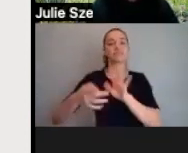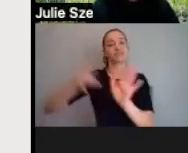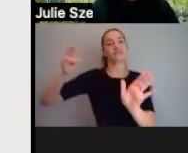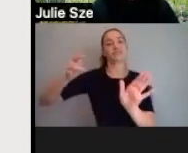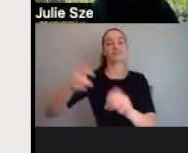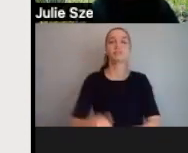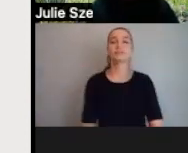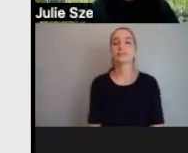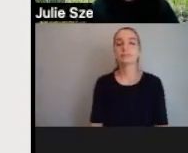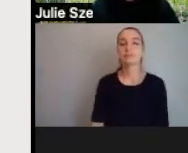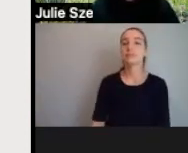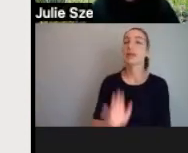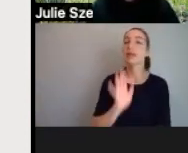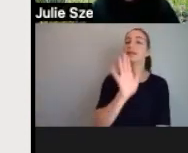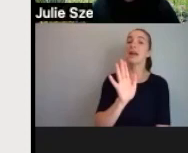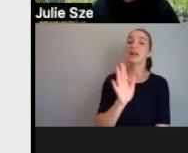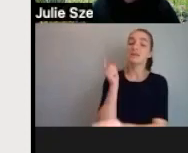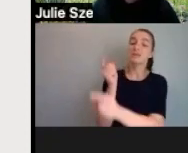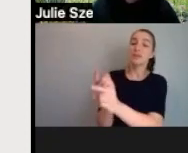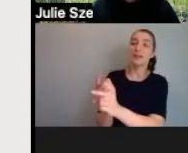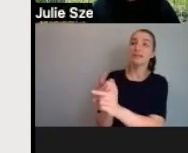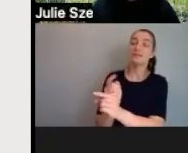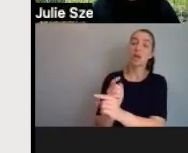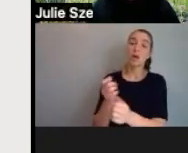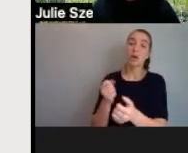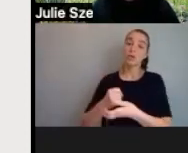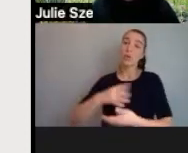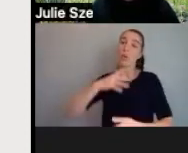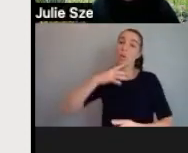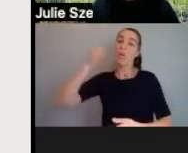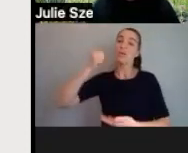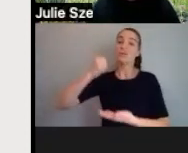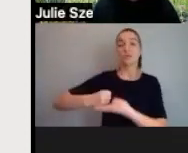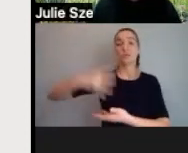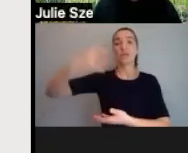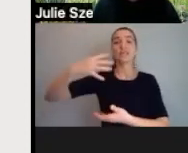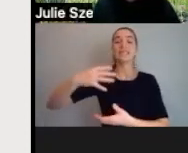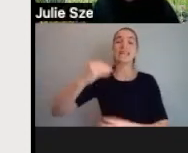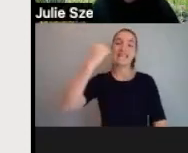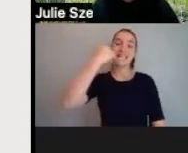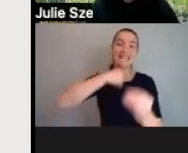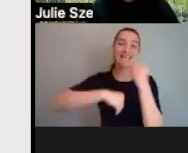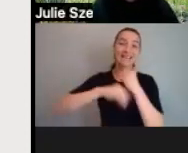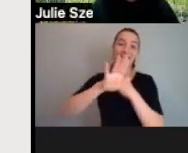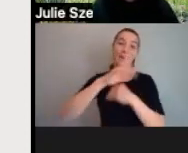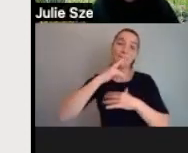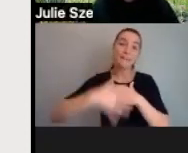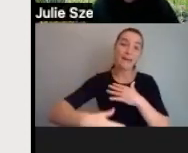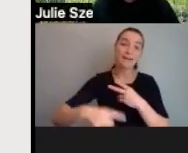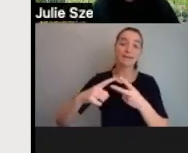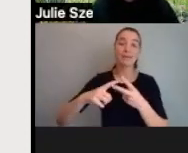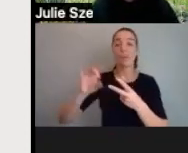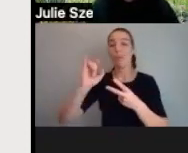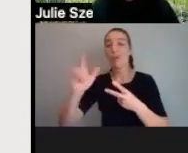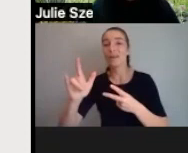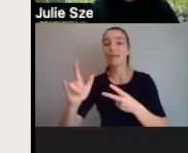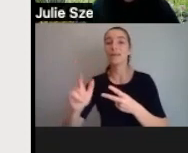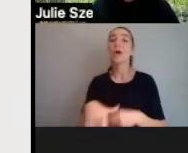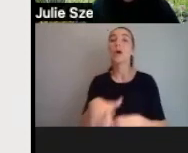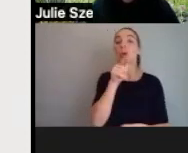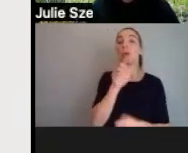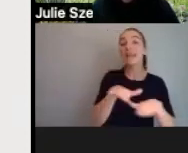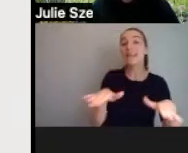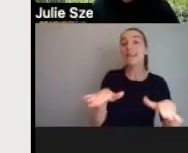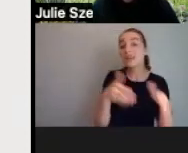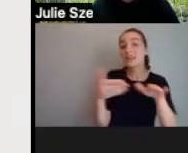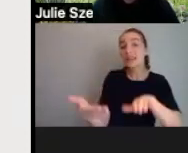old and the rich eat their blood, they eat their gold, and they eat their oil. While kids, usually black, brown, and indigenous die. And this horror